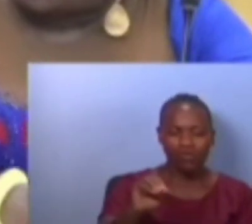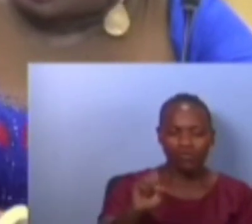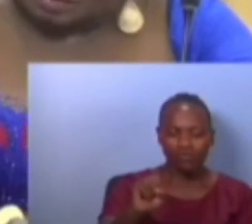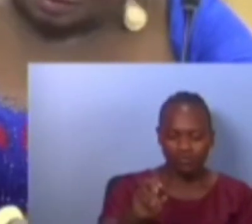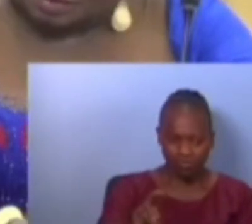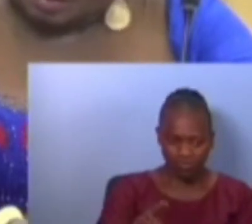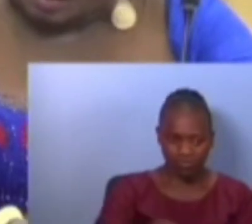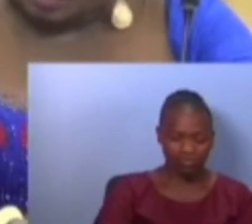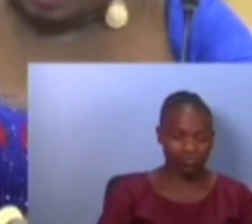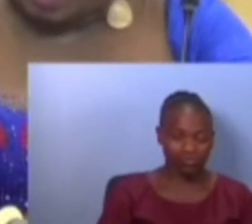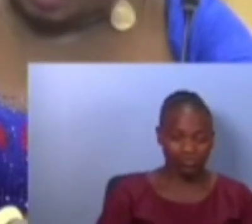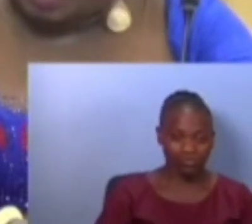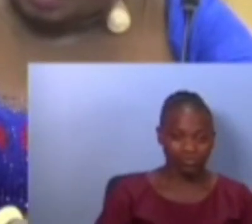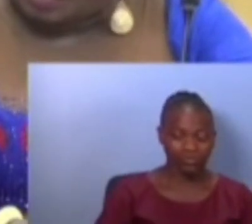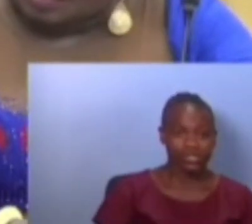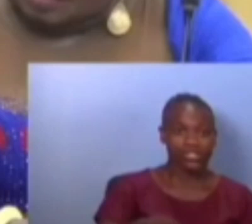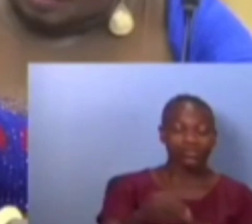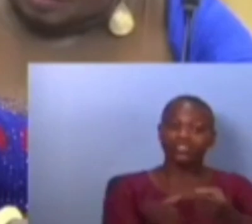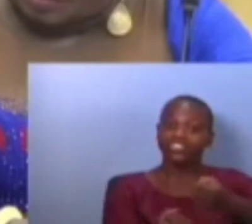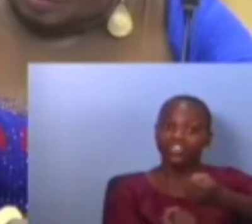Chairman,